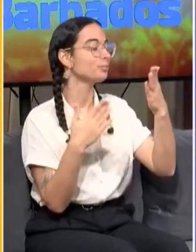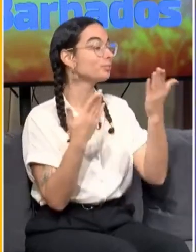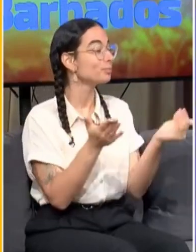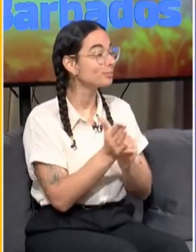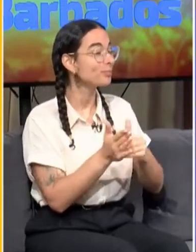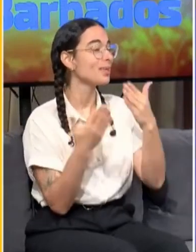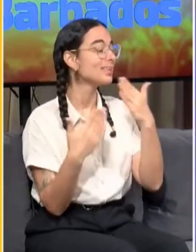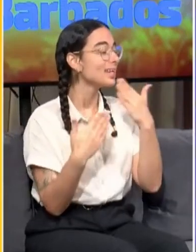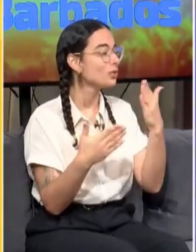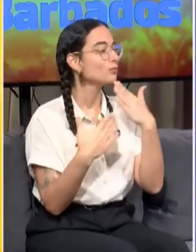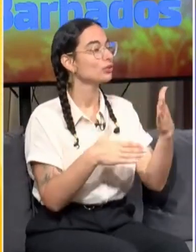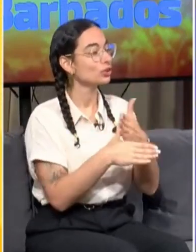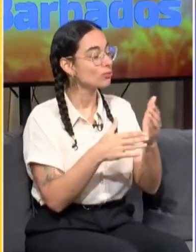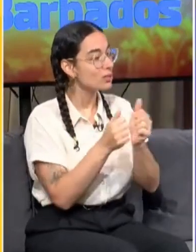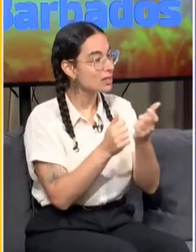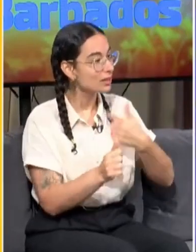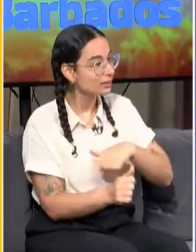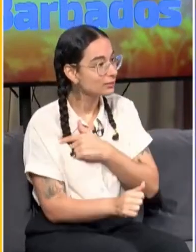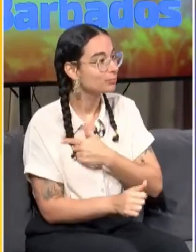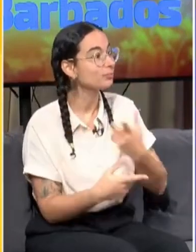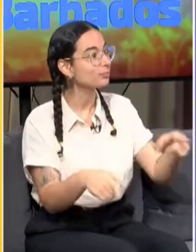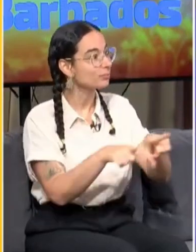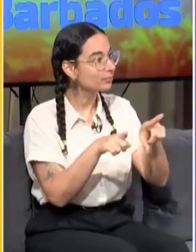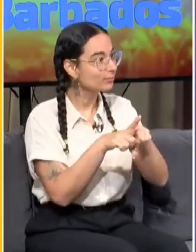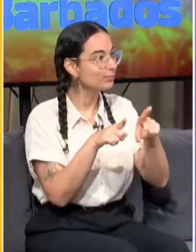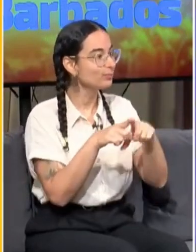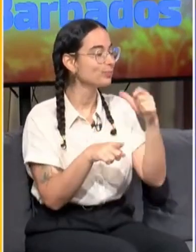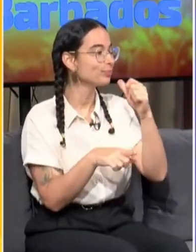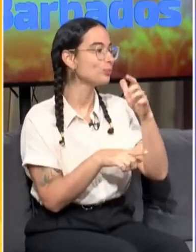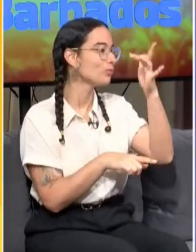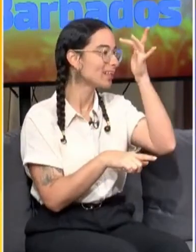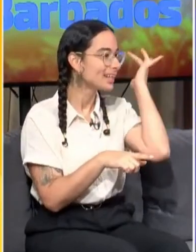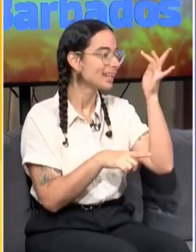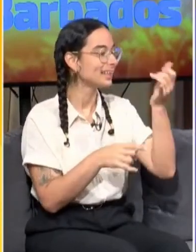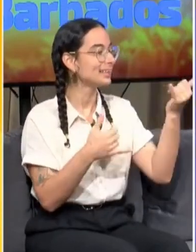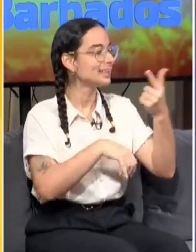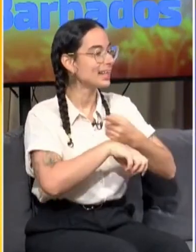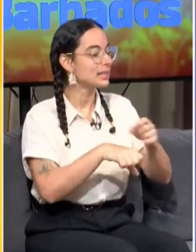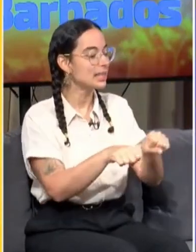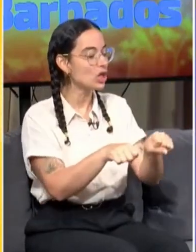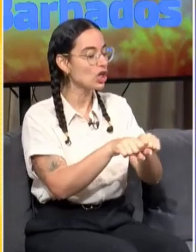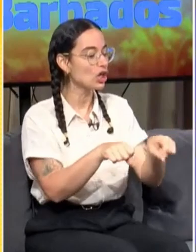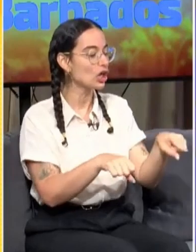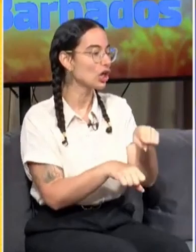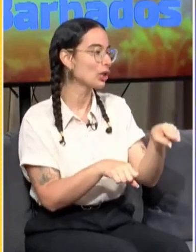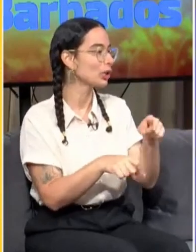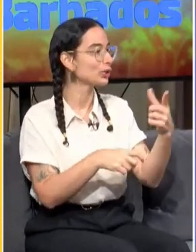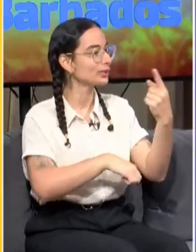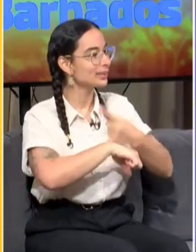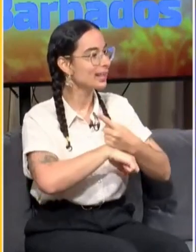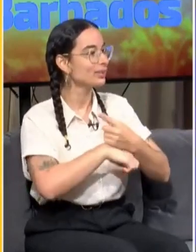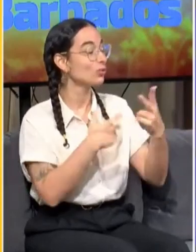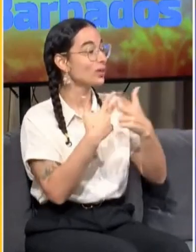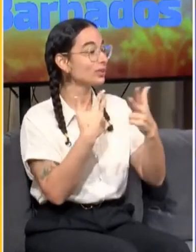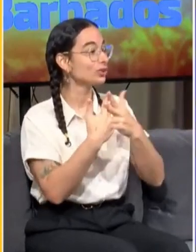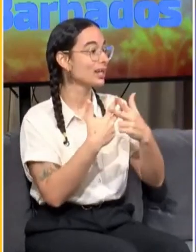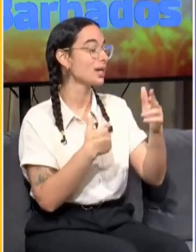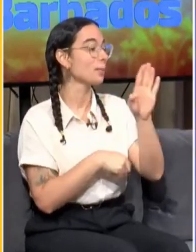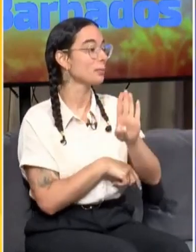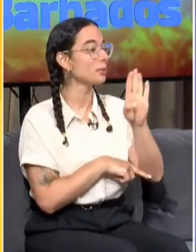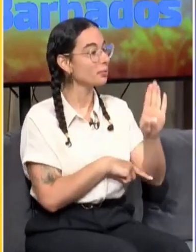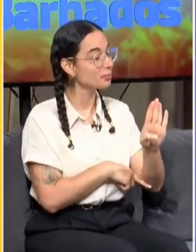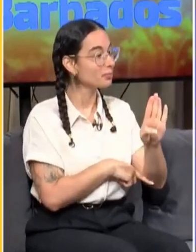forget, today is Sneaker Day here in Barbados as well. So you're hashtagging BB Sneaker